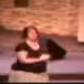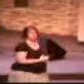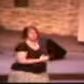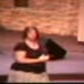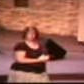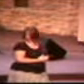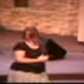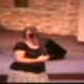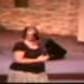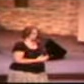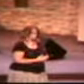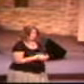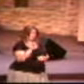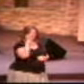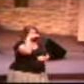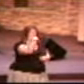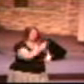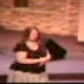isn't that just bizarre